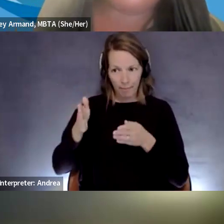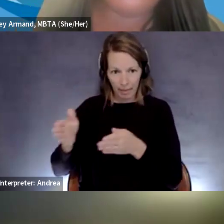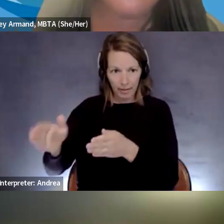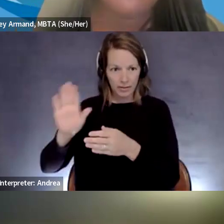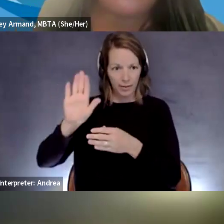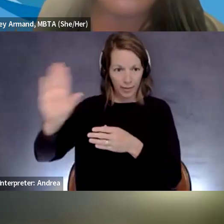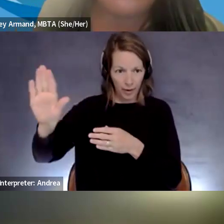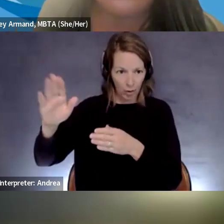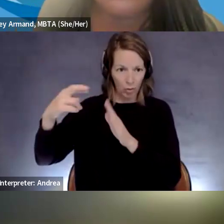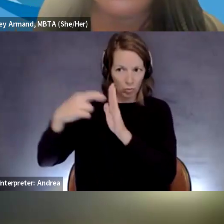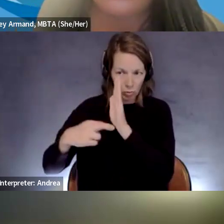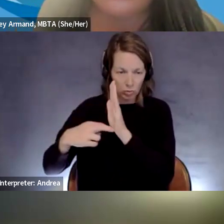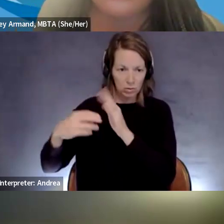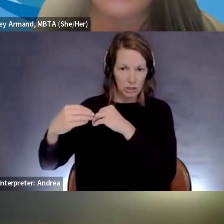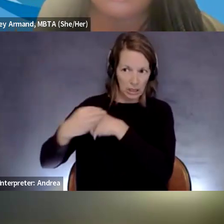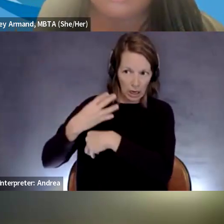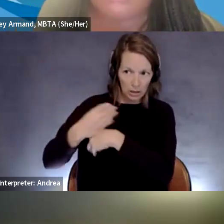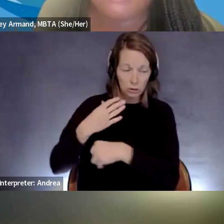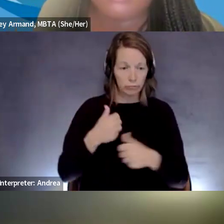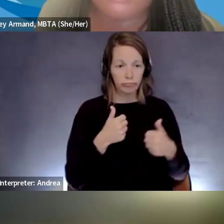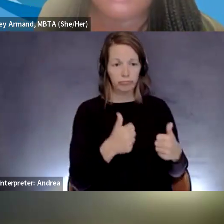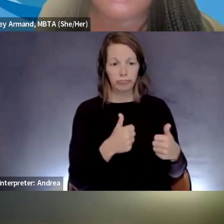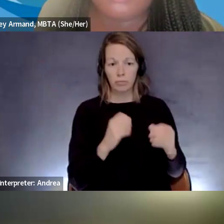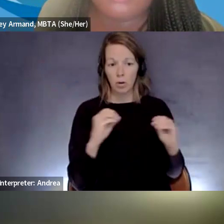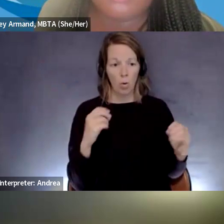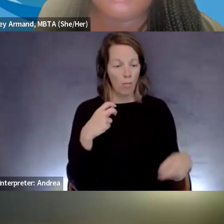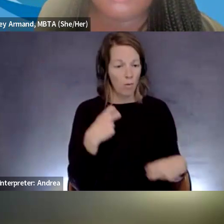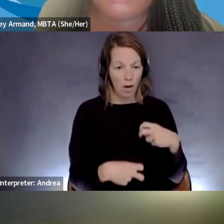and have had no problems with